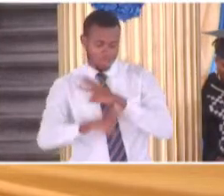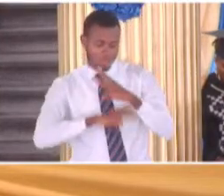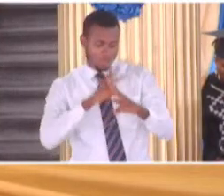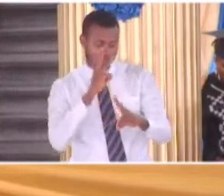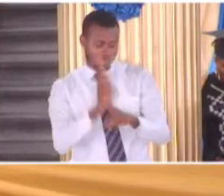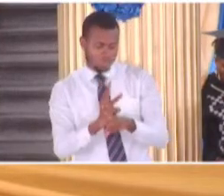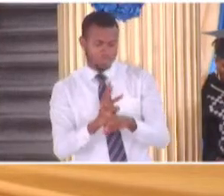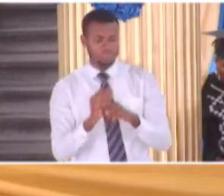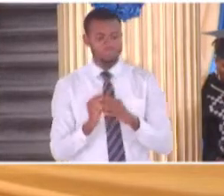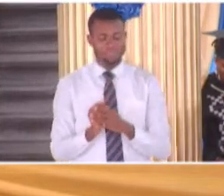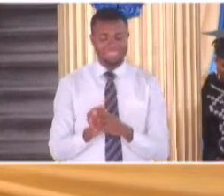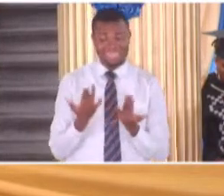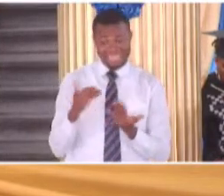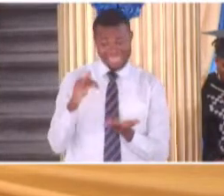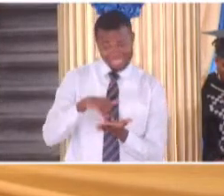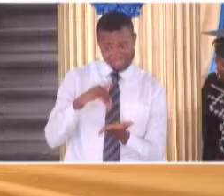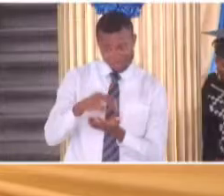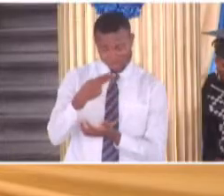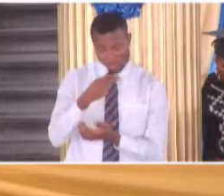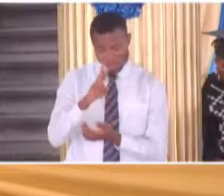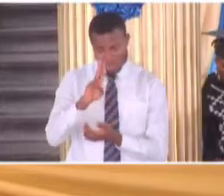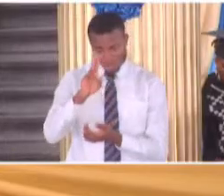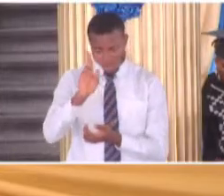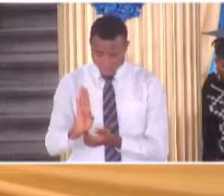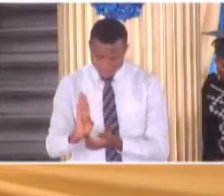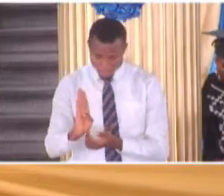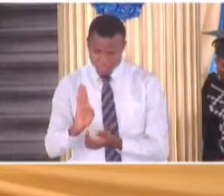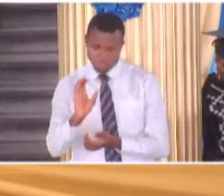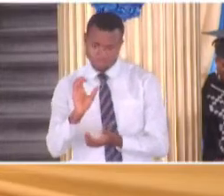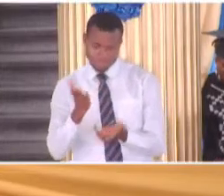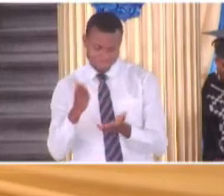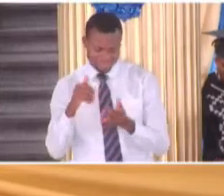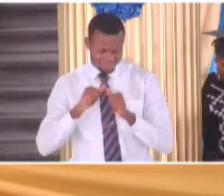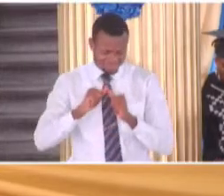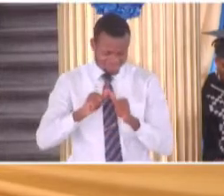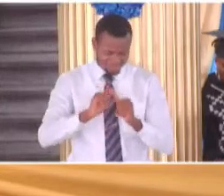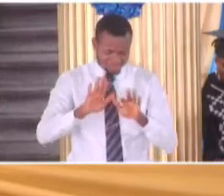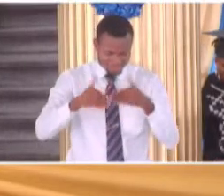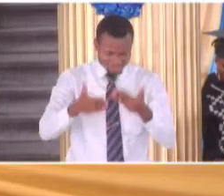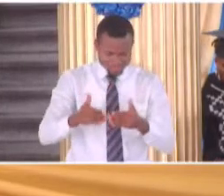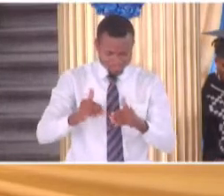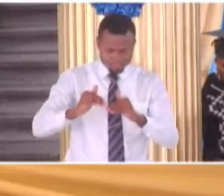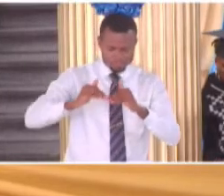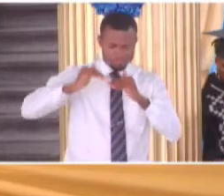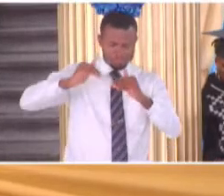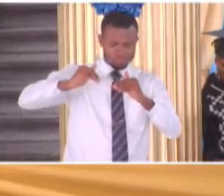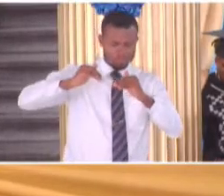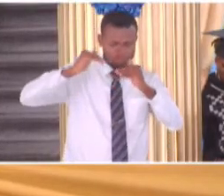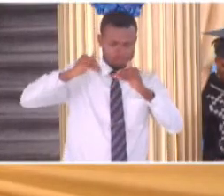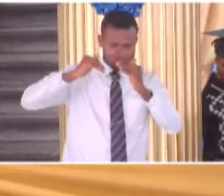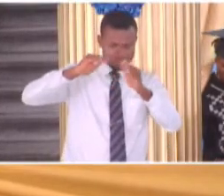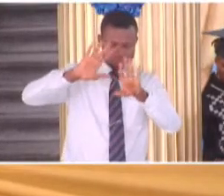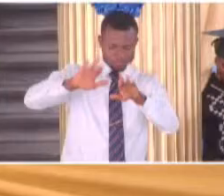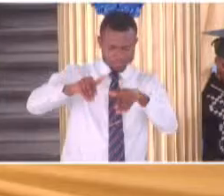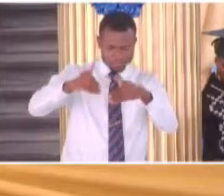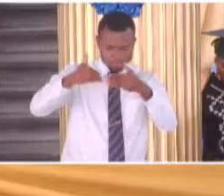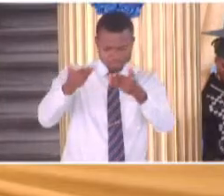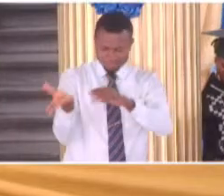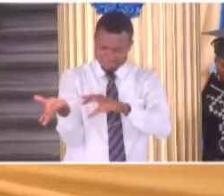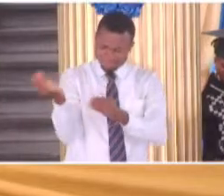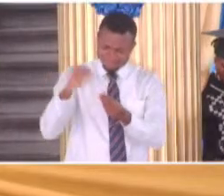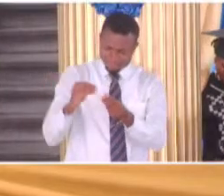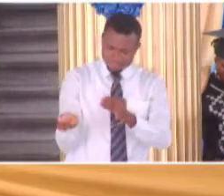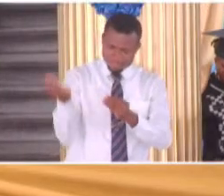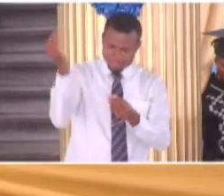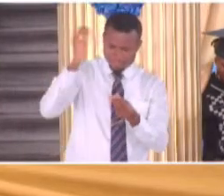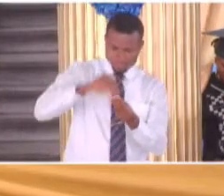Hotspot comfort zones. We also continue to expand our efforts to provide additional hotspot